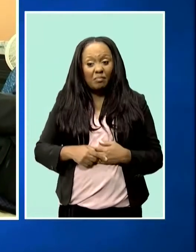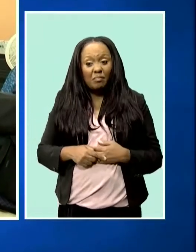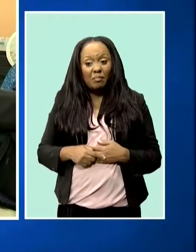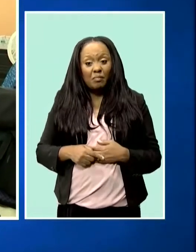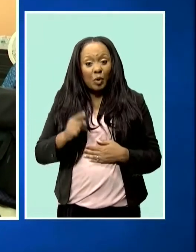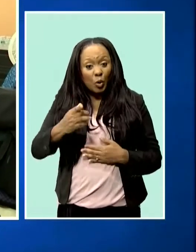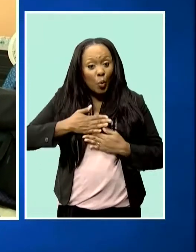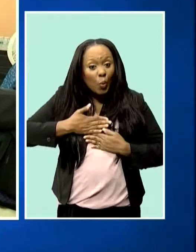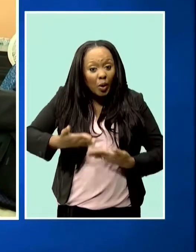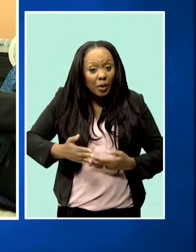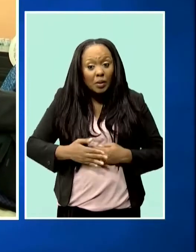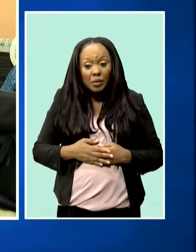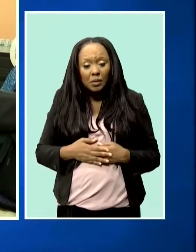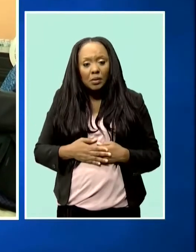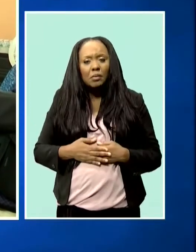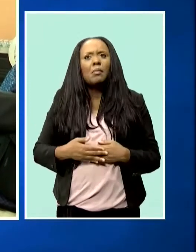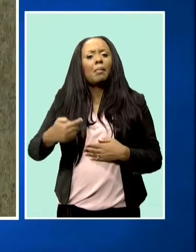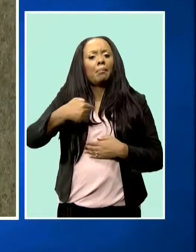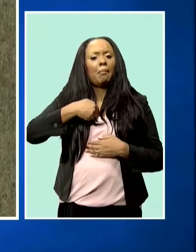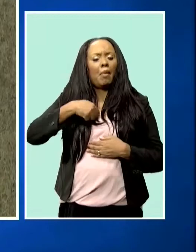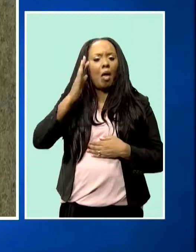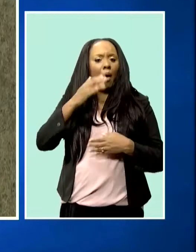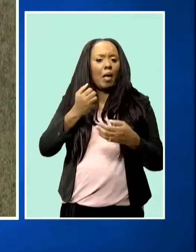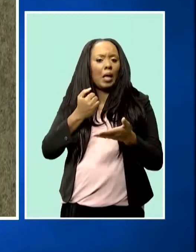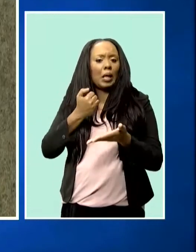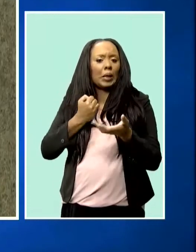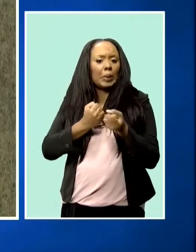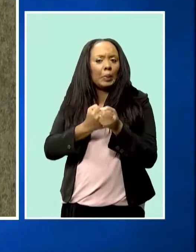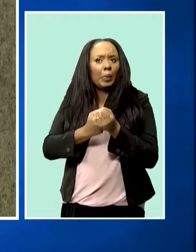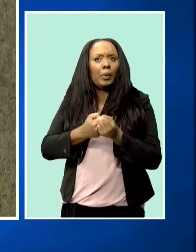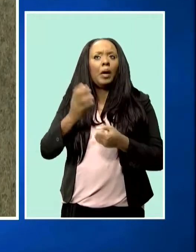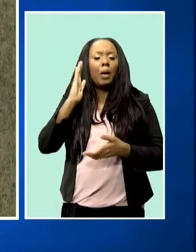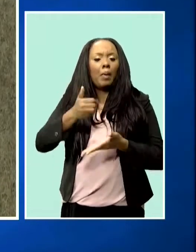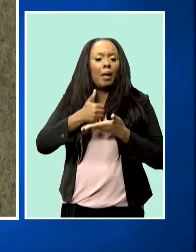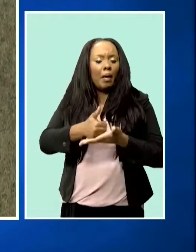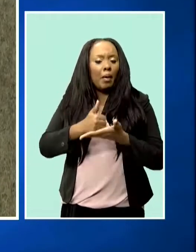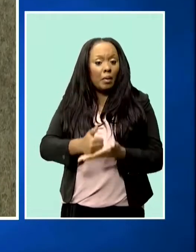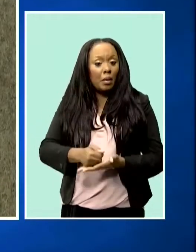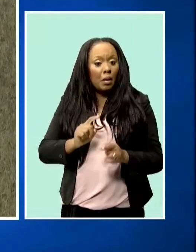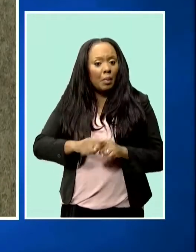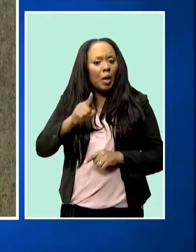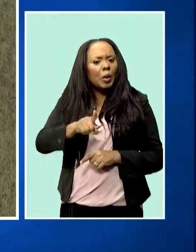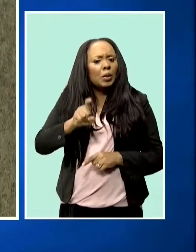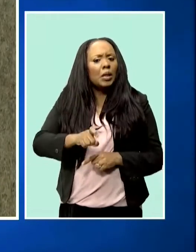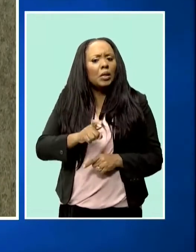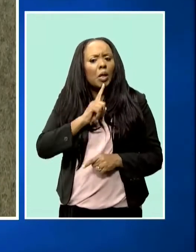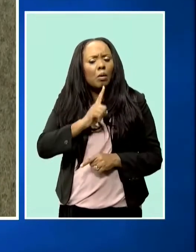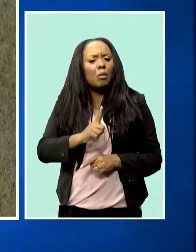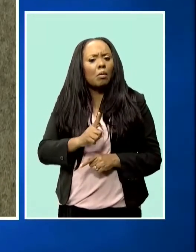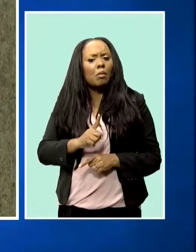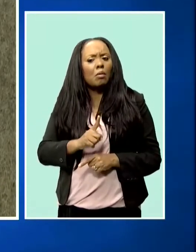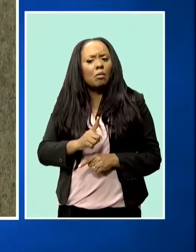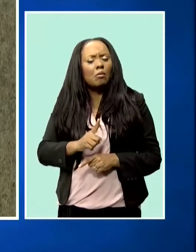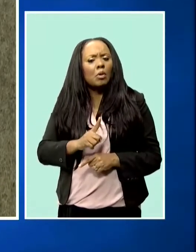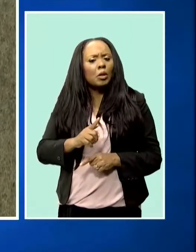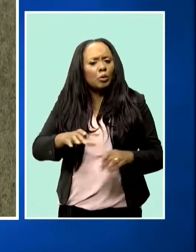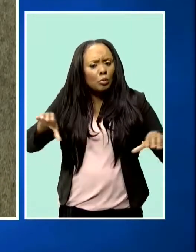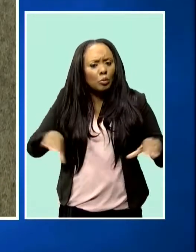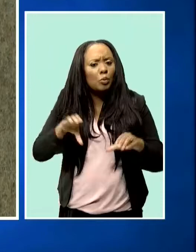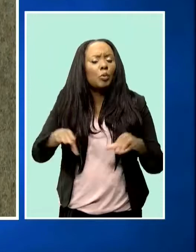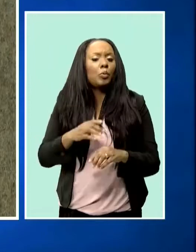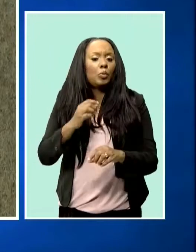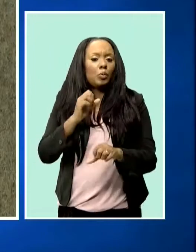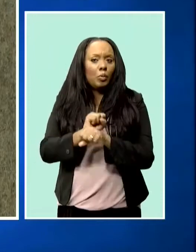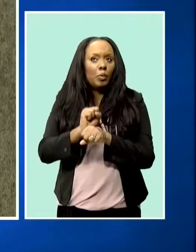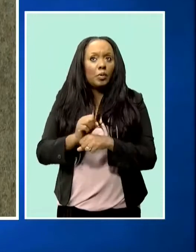invest? I will assist you, and I will assist you as far as you are willing to push yourself. Everyone is